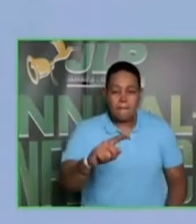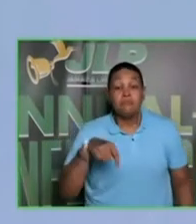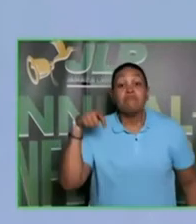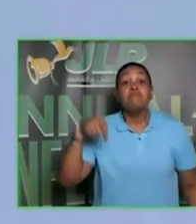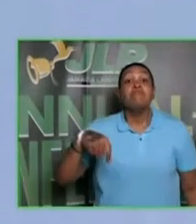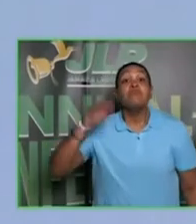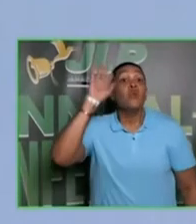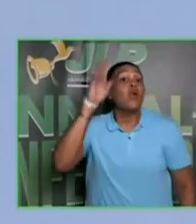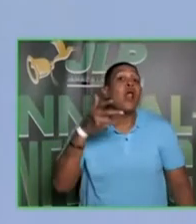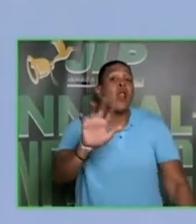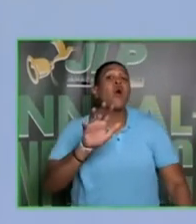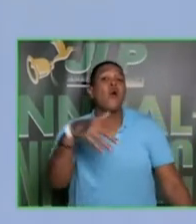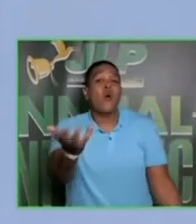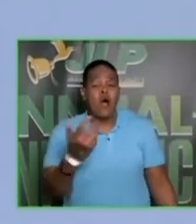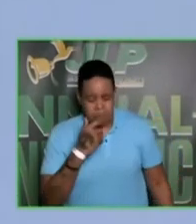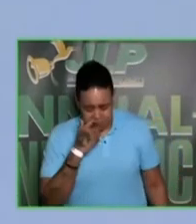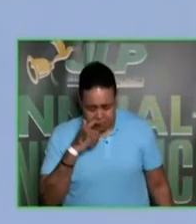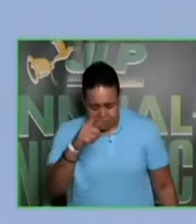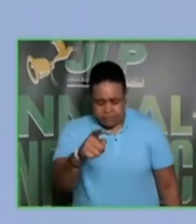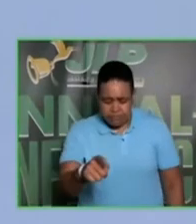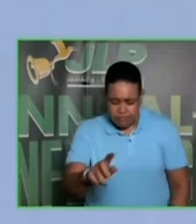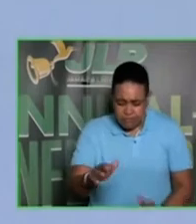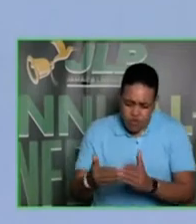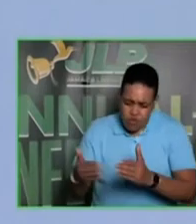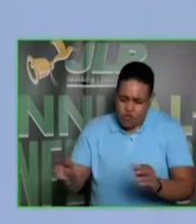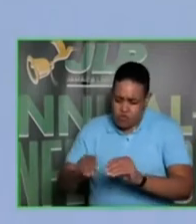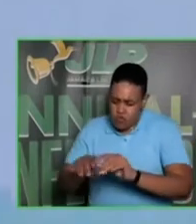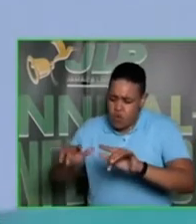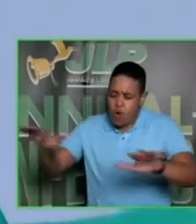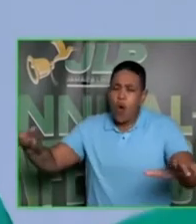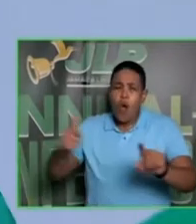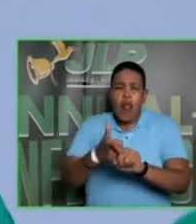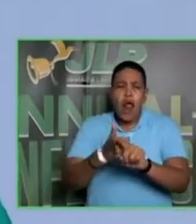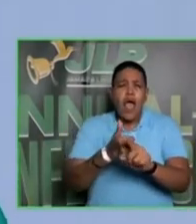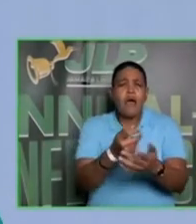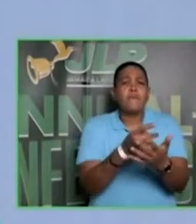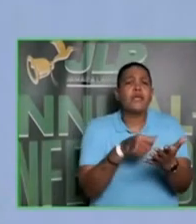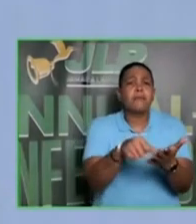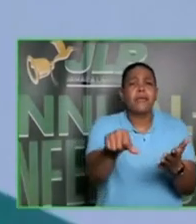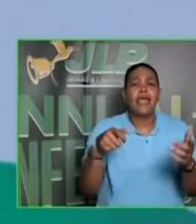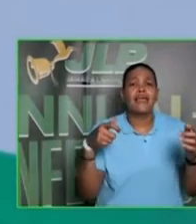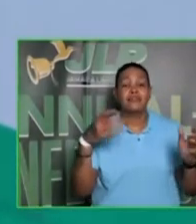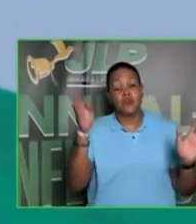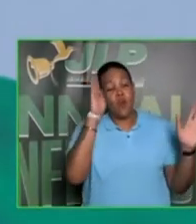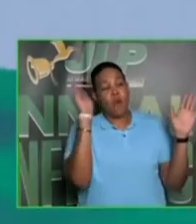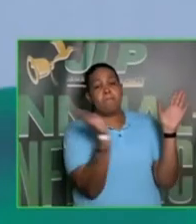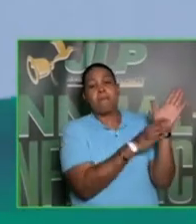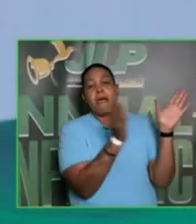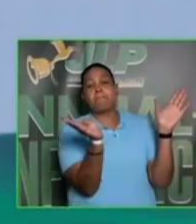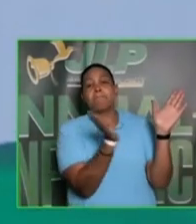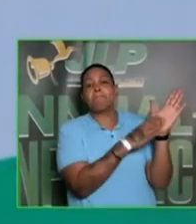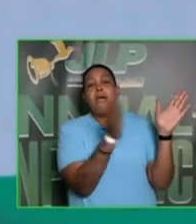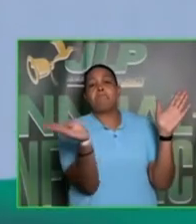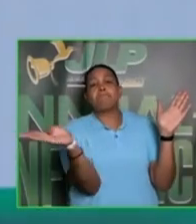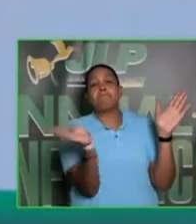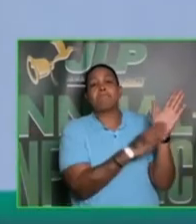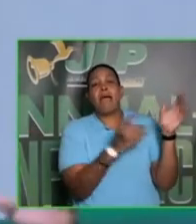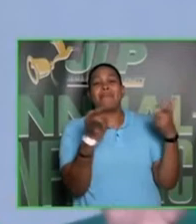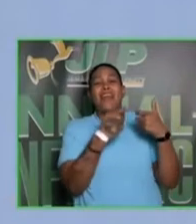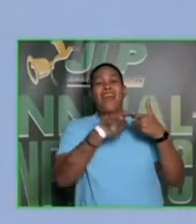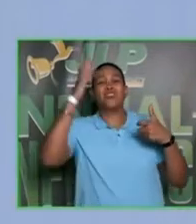This will allow the rollout of prepaid electricity purchase, which was